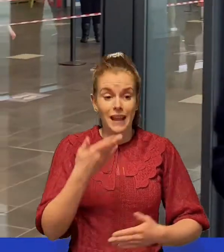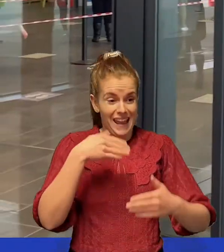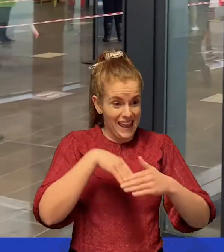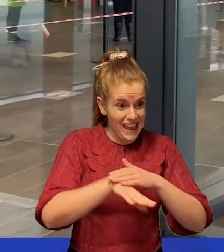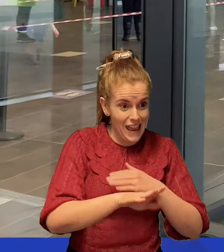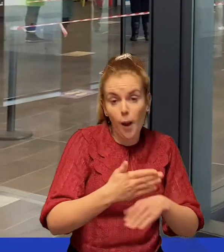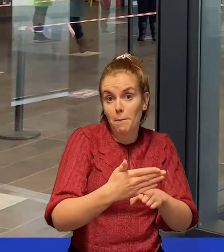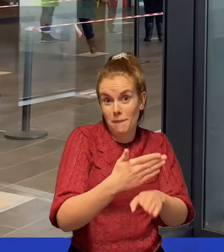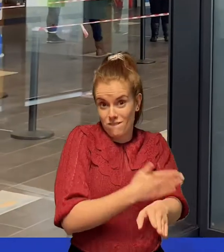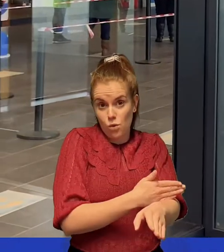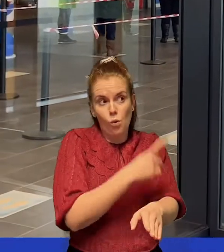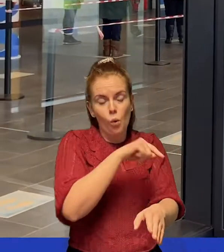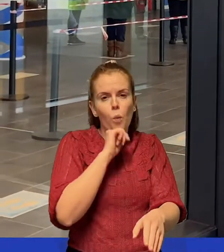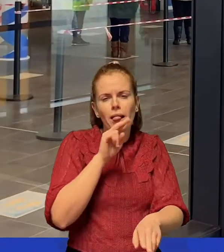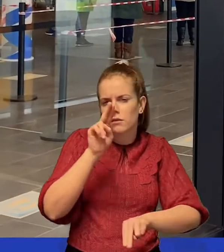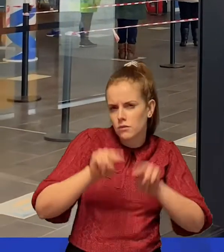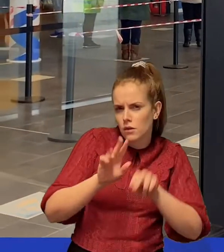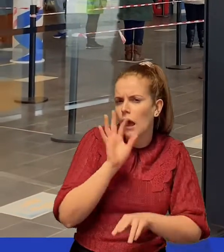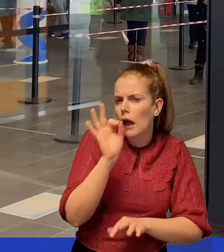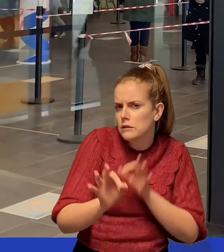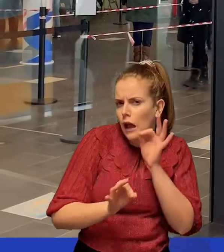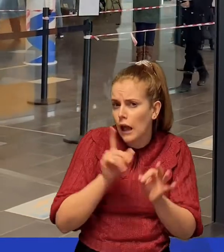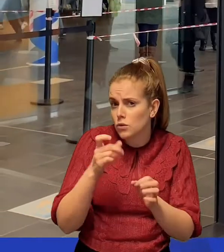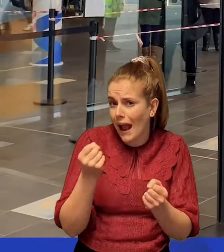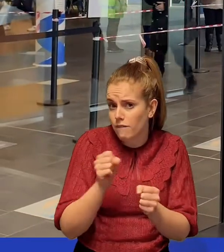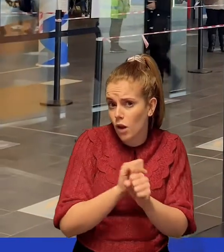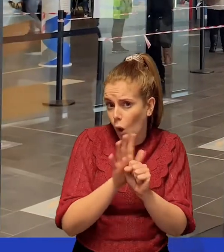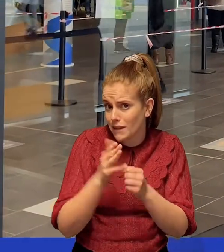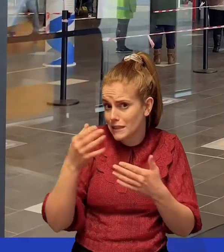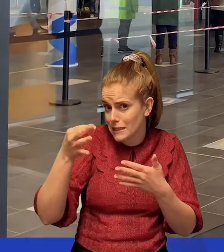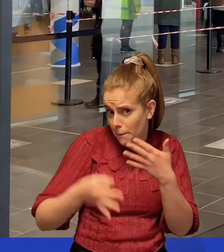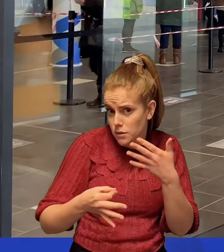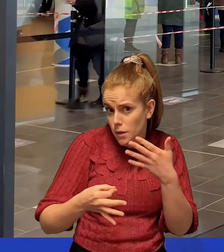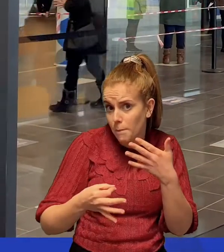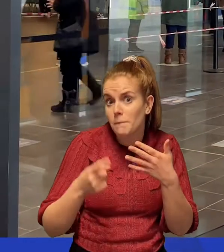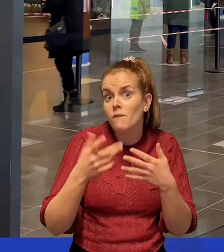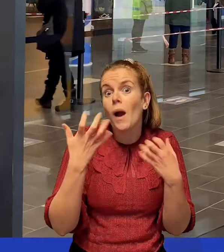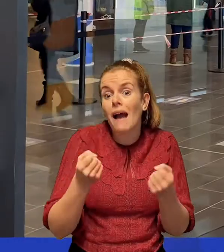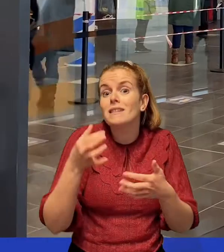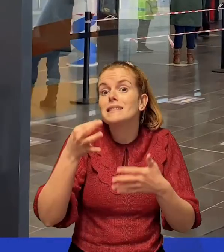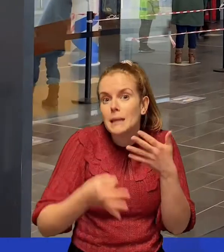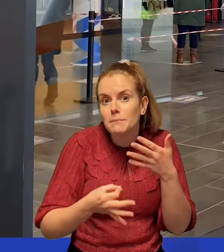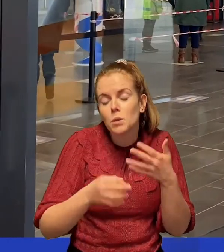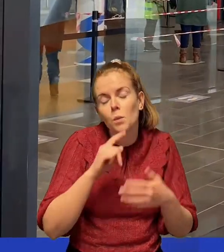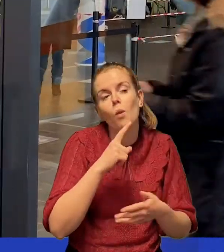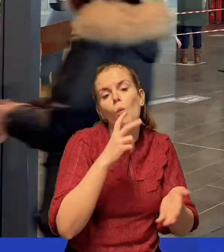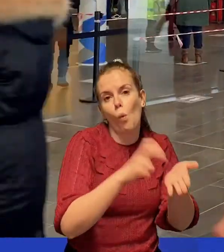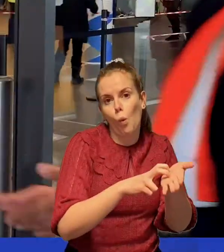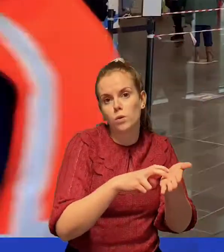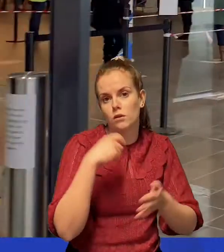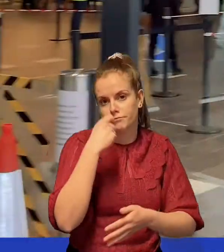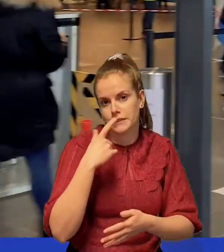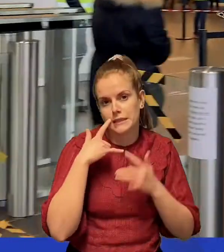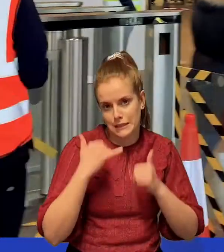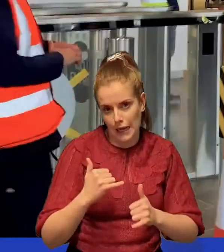Before you enter the vaccination centre, you will be screened for COVID symptoms and may be asked to isolate and order a test if you do have symptoms.